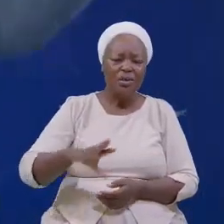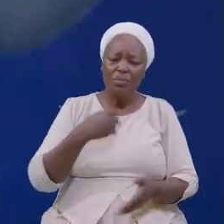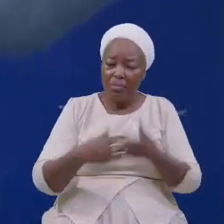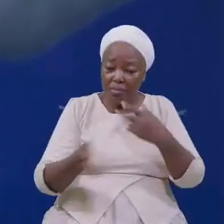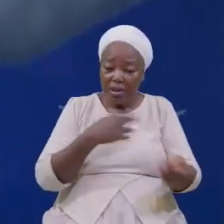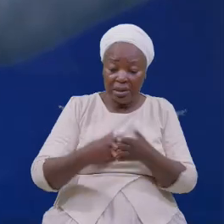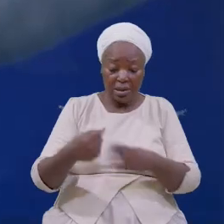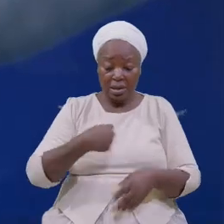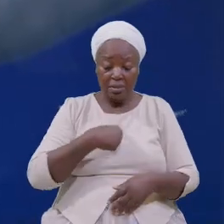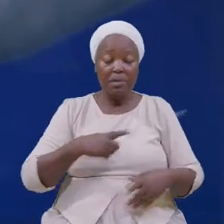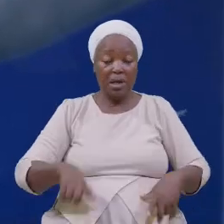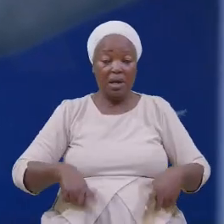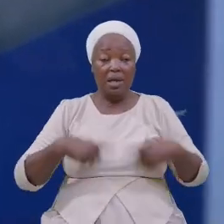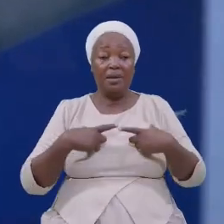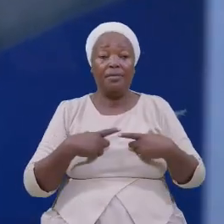I live.